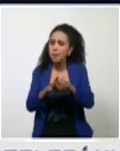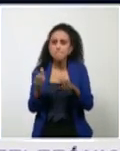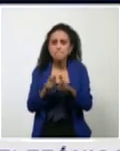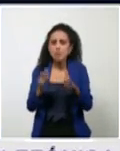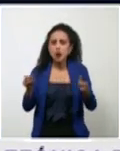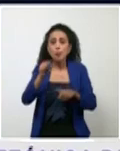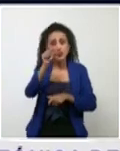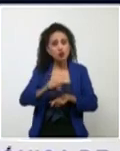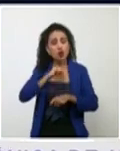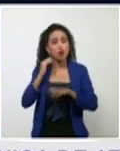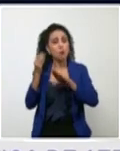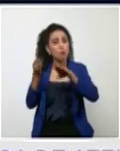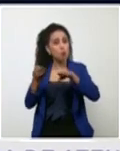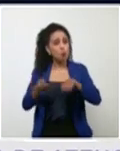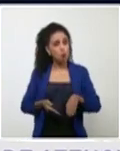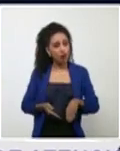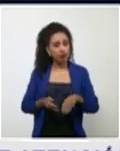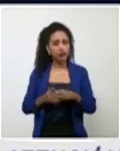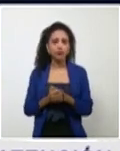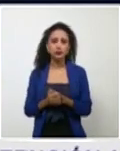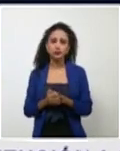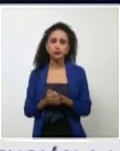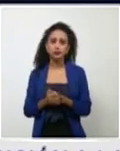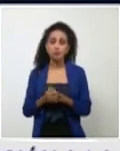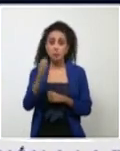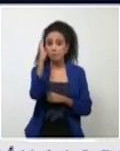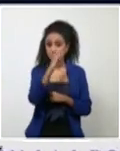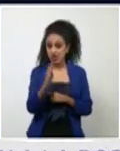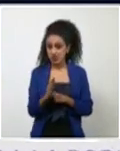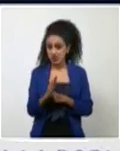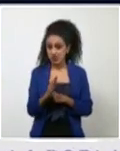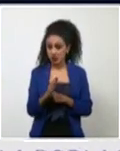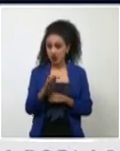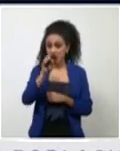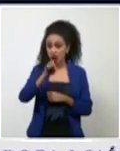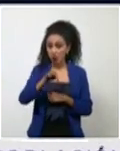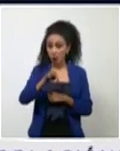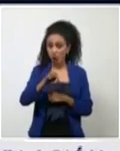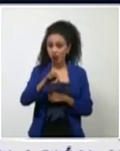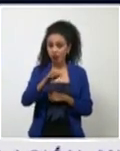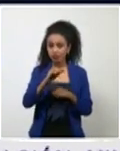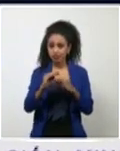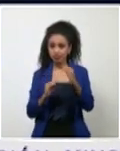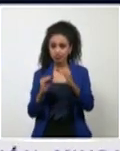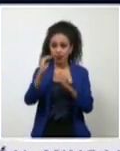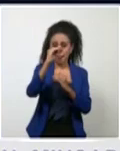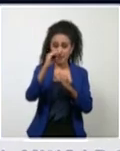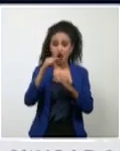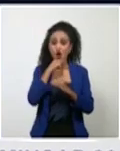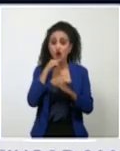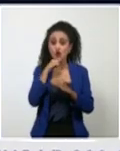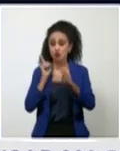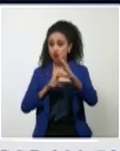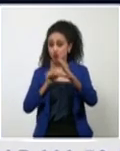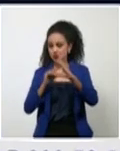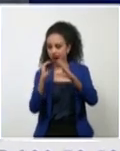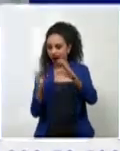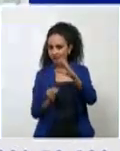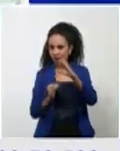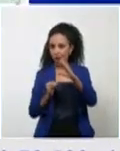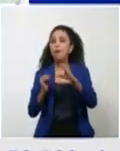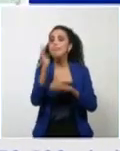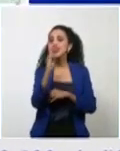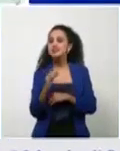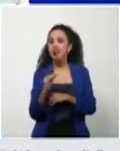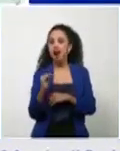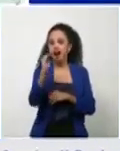Brazil has already displaced Russia, that had remained in that place. In the case of